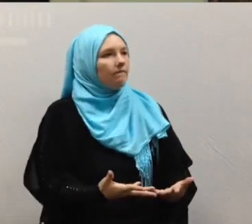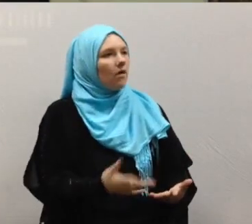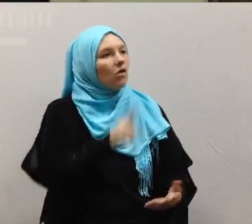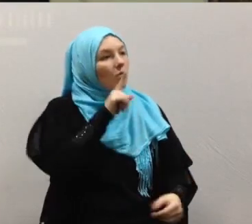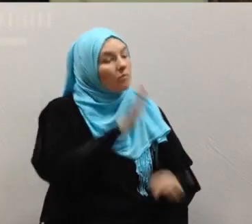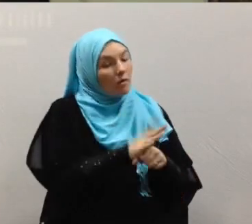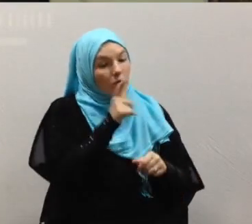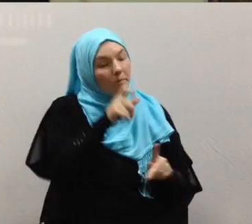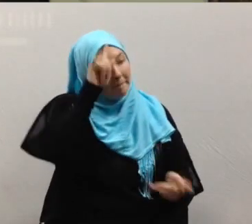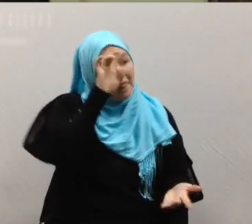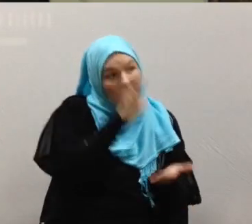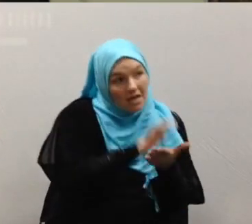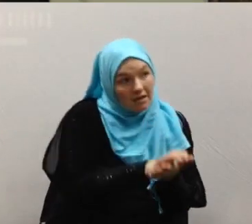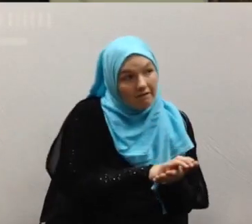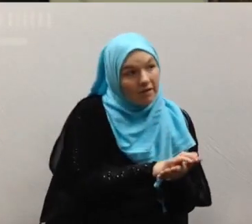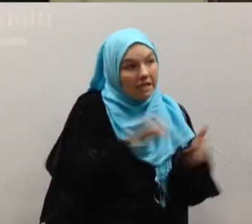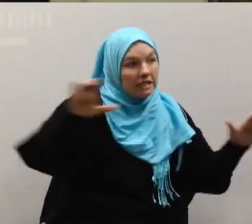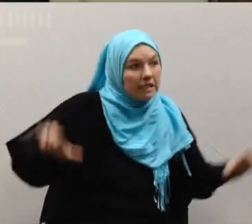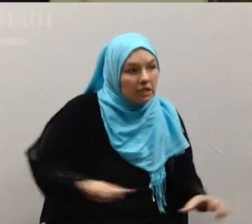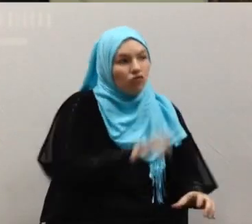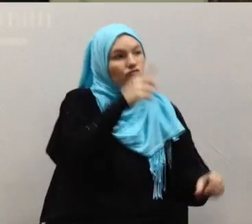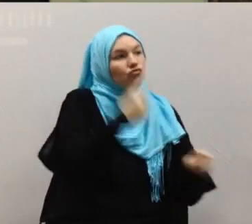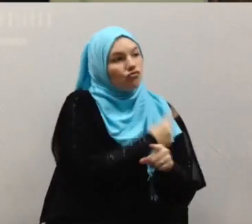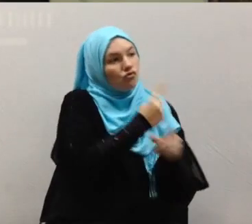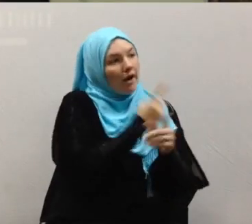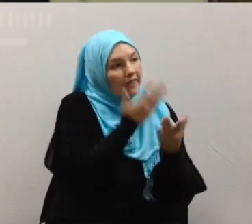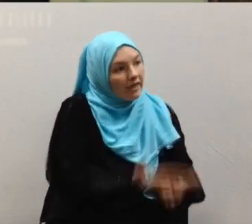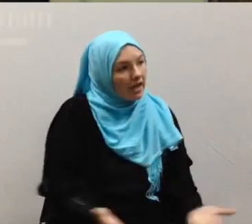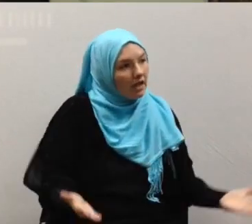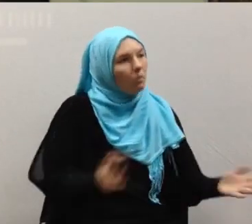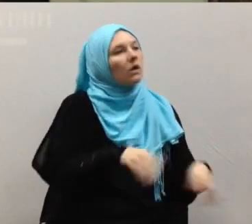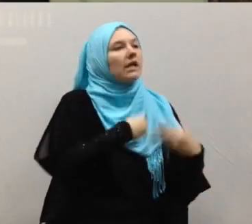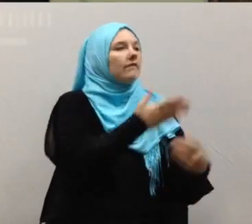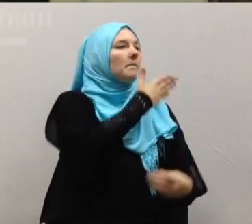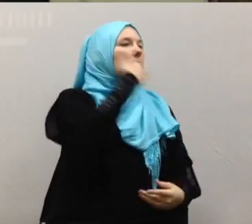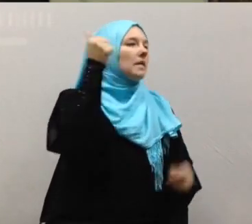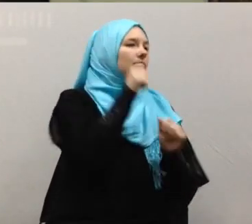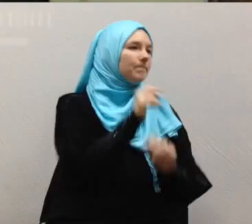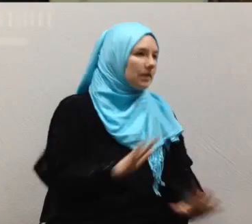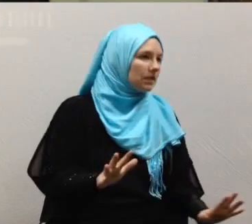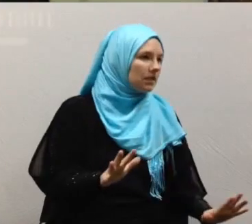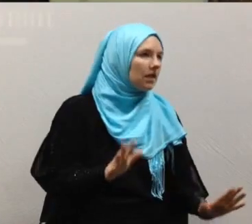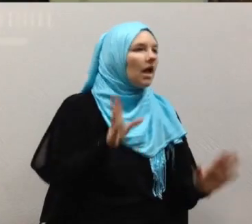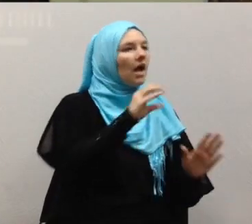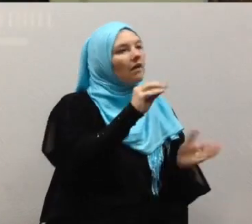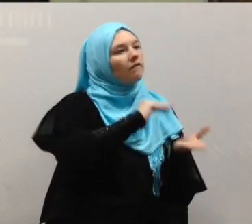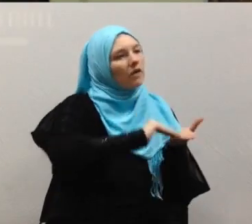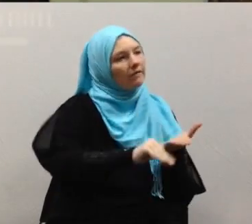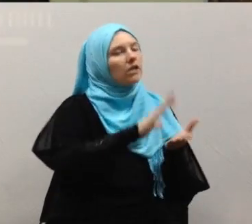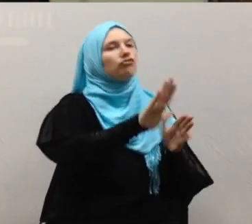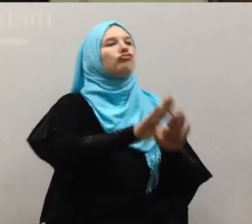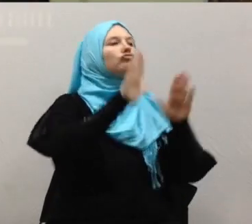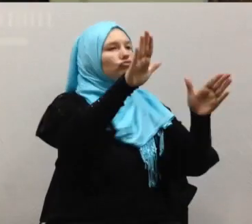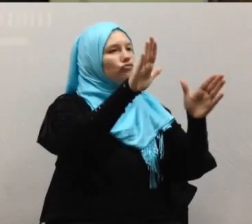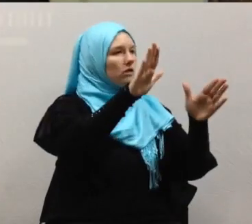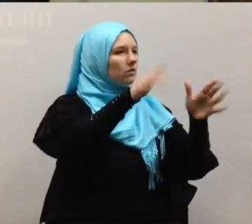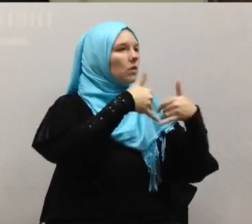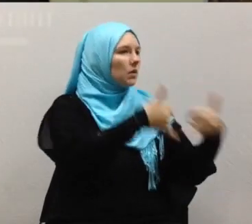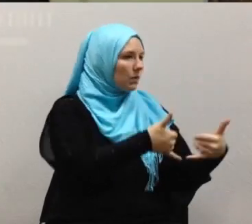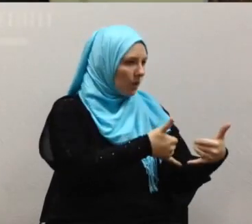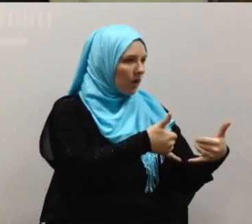them forgiveness and a great reward. This is what we